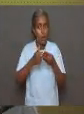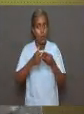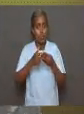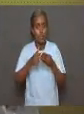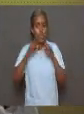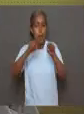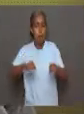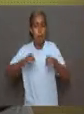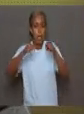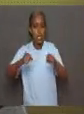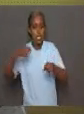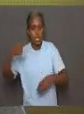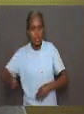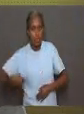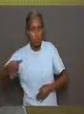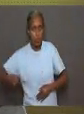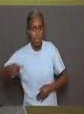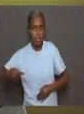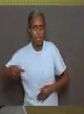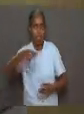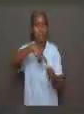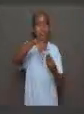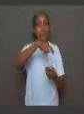wheel spinning around.